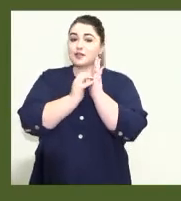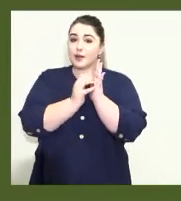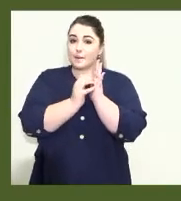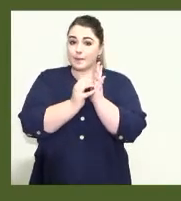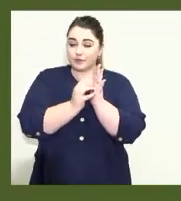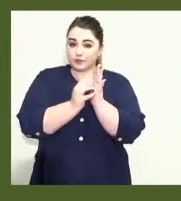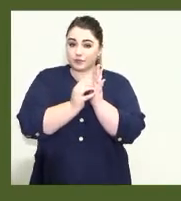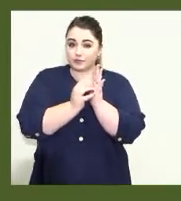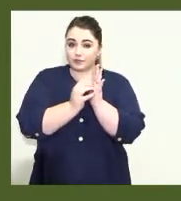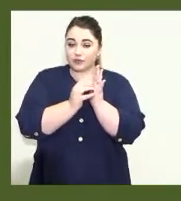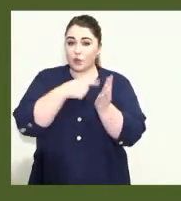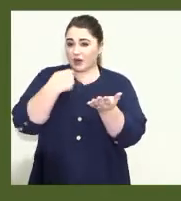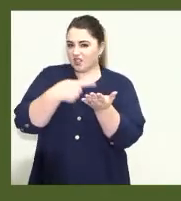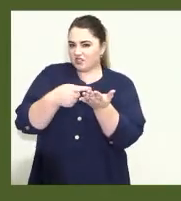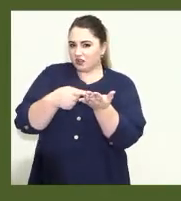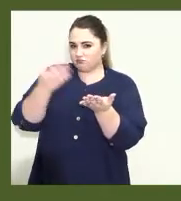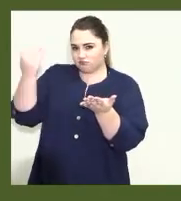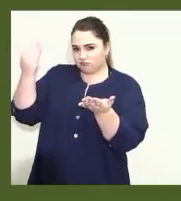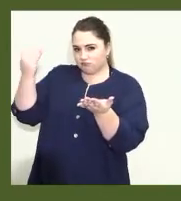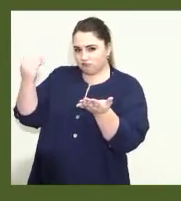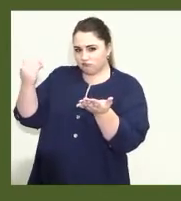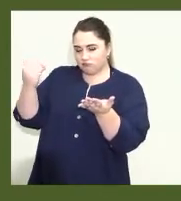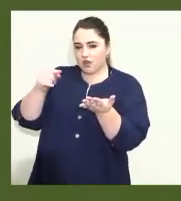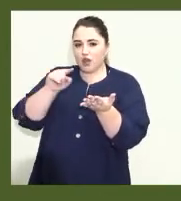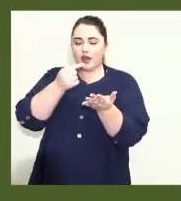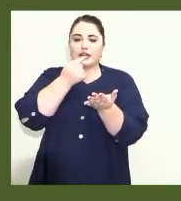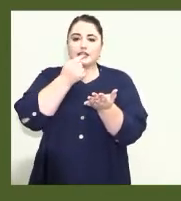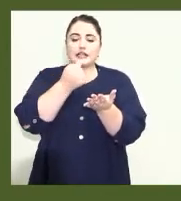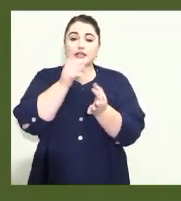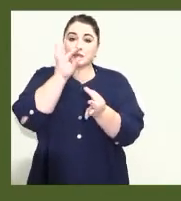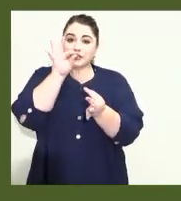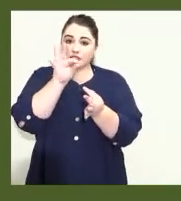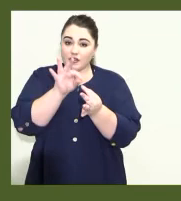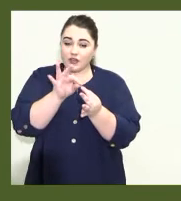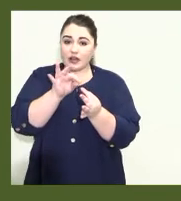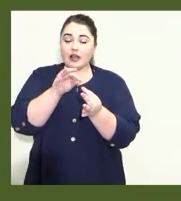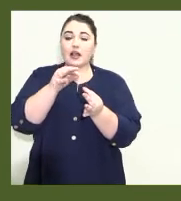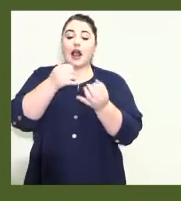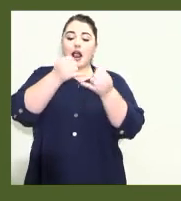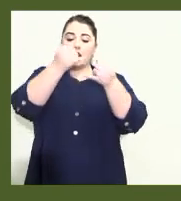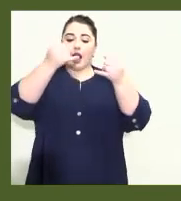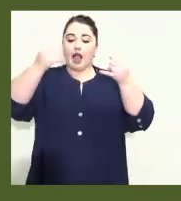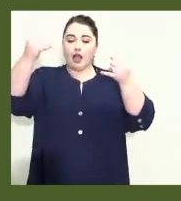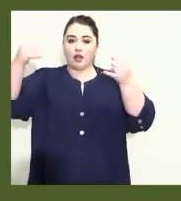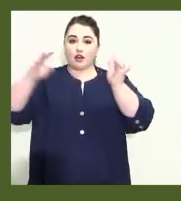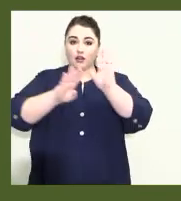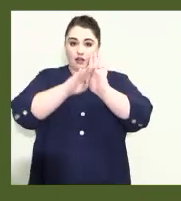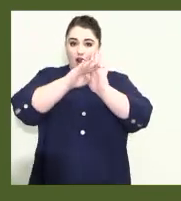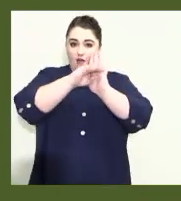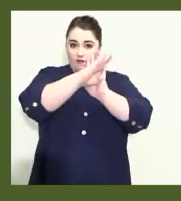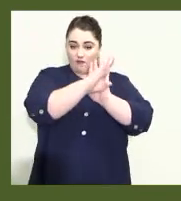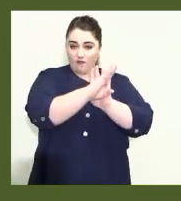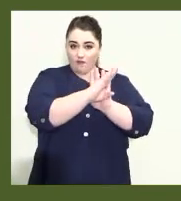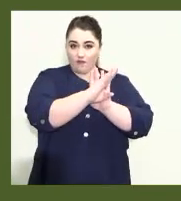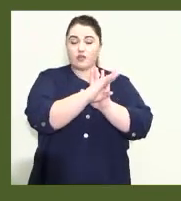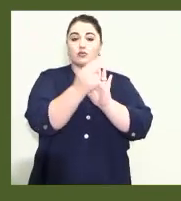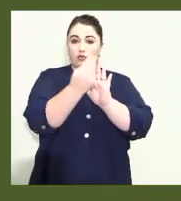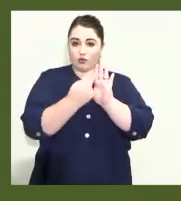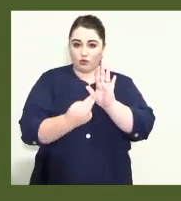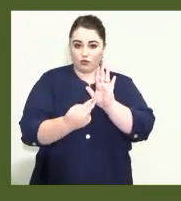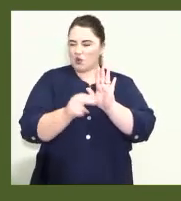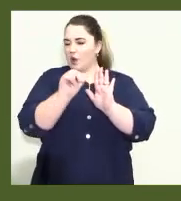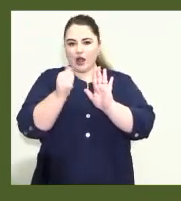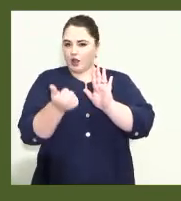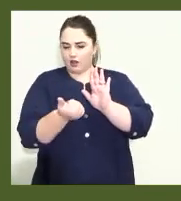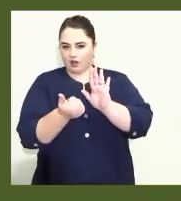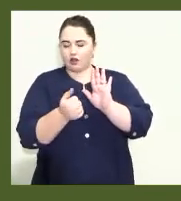is an example we spoke about earlier. And here the instruction is specifically draw a line graph. Then you're going to do nothing else but